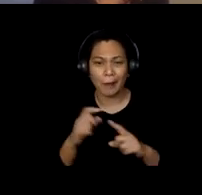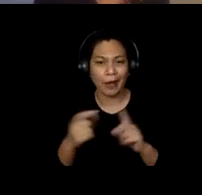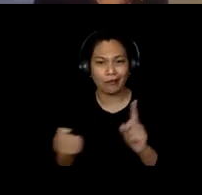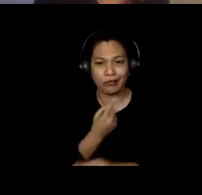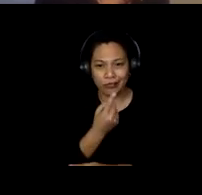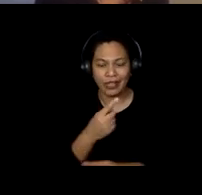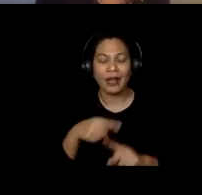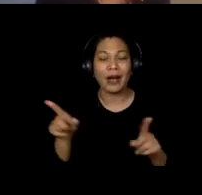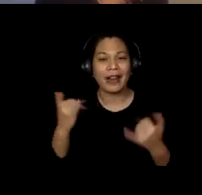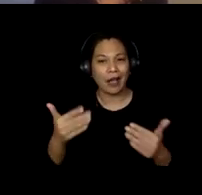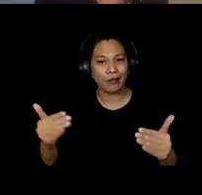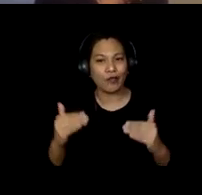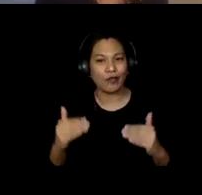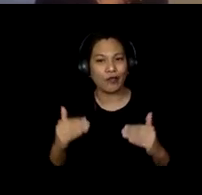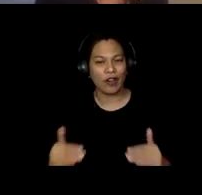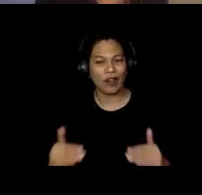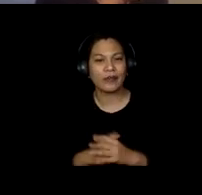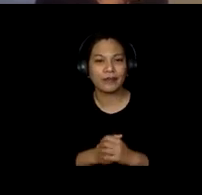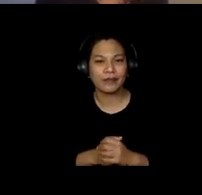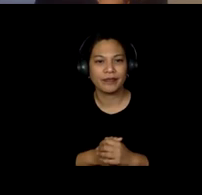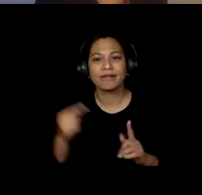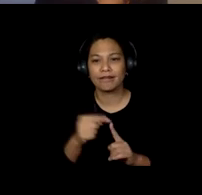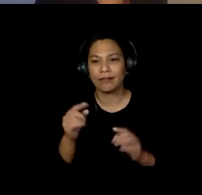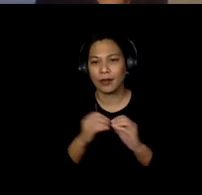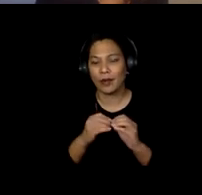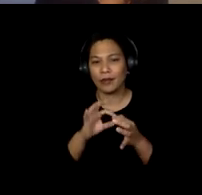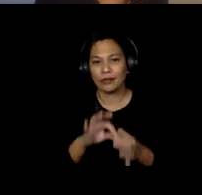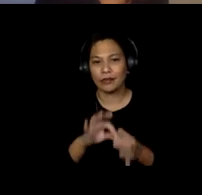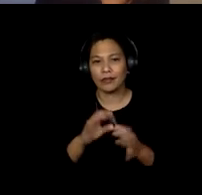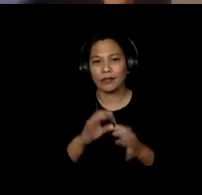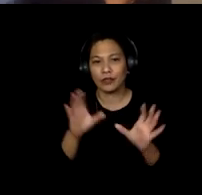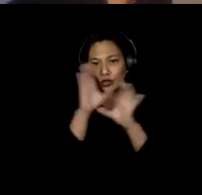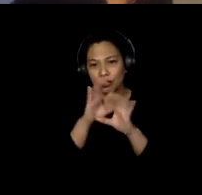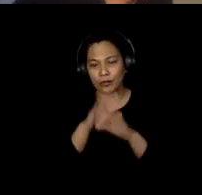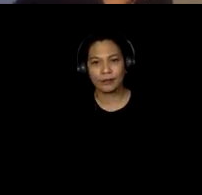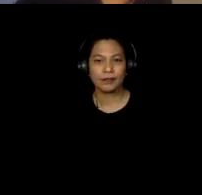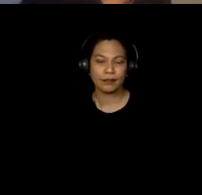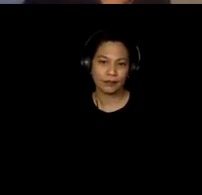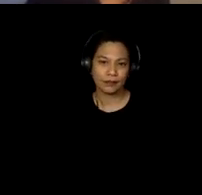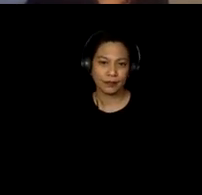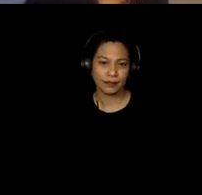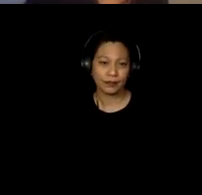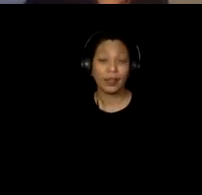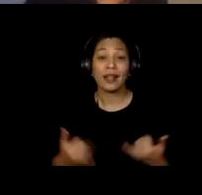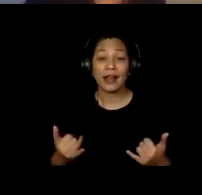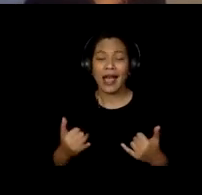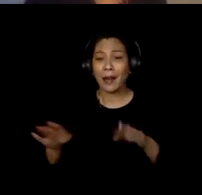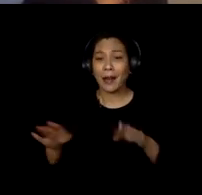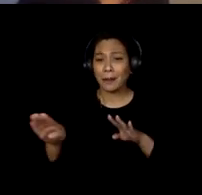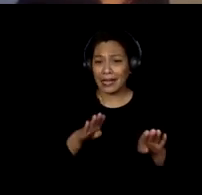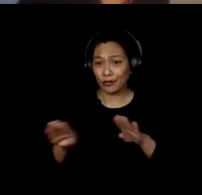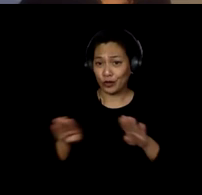let me move on and talk more about search. The next one I want to talk about is